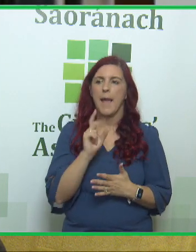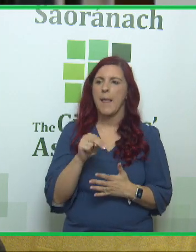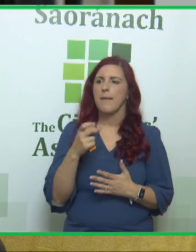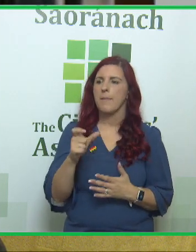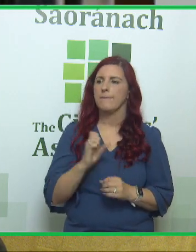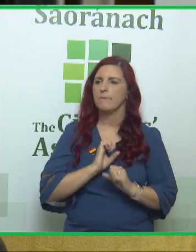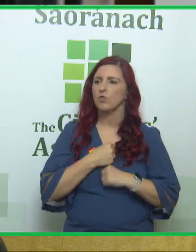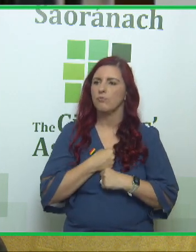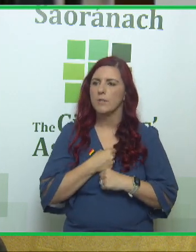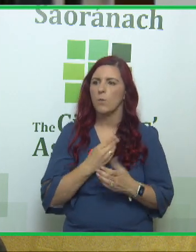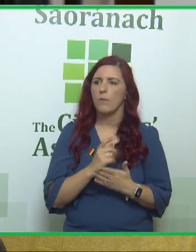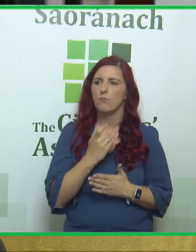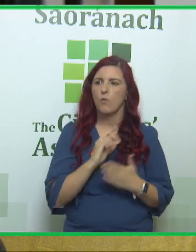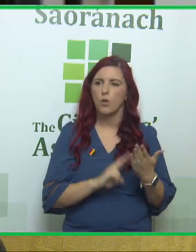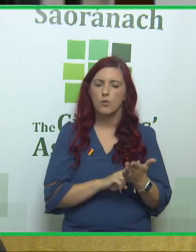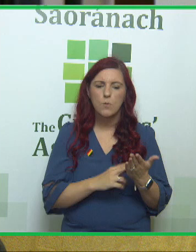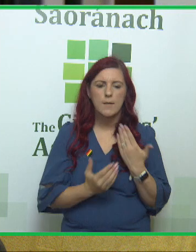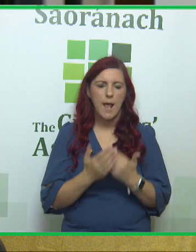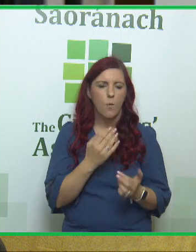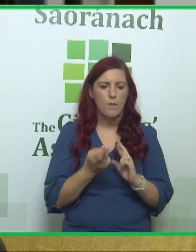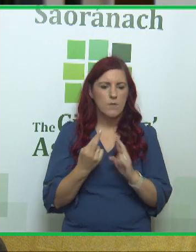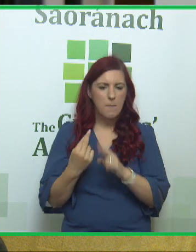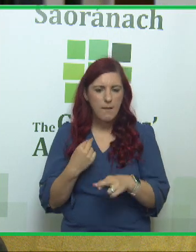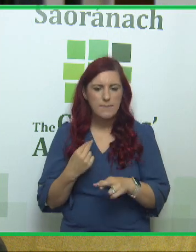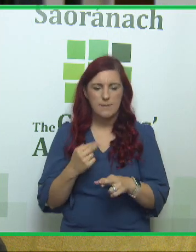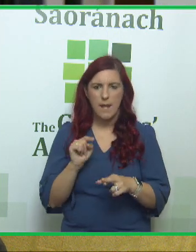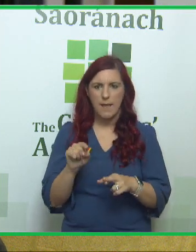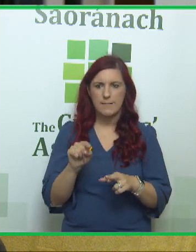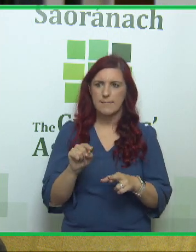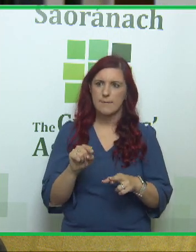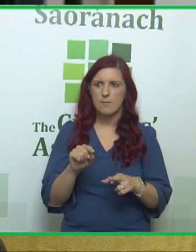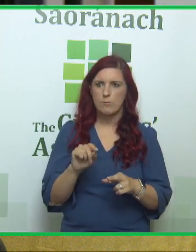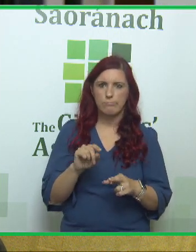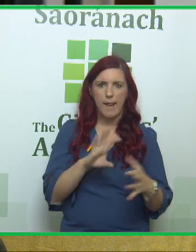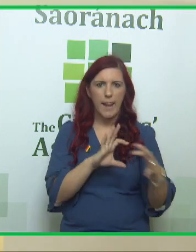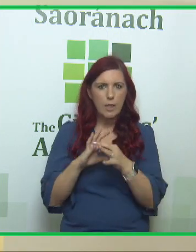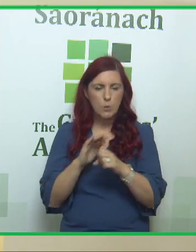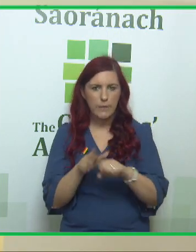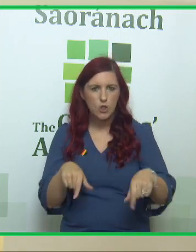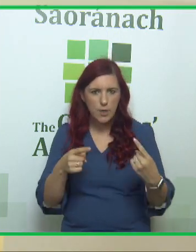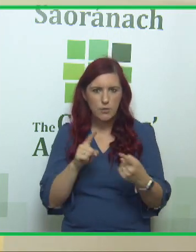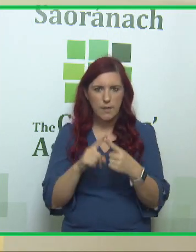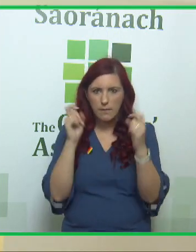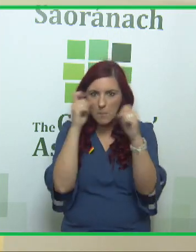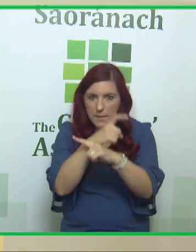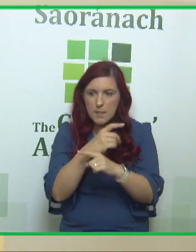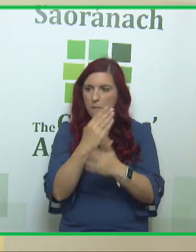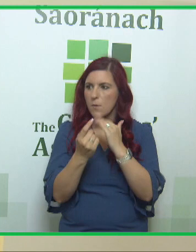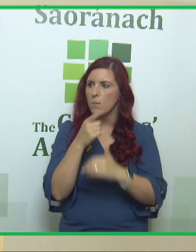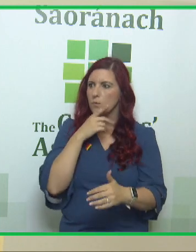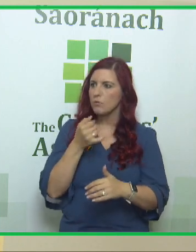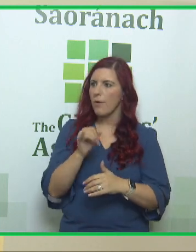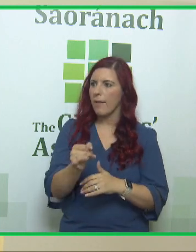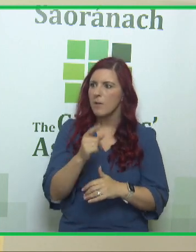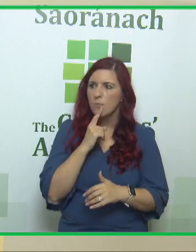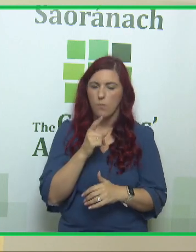with drug use and how we react to it, and in part reflects the challenge and complexity of someone's drug journey in any event.